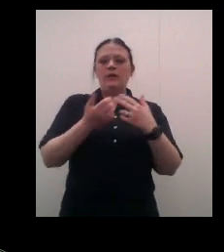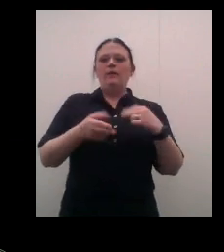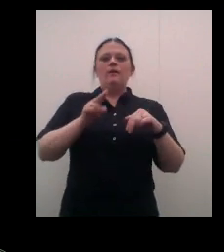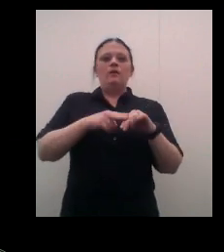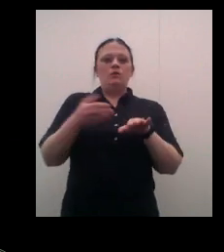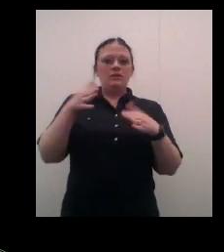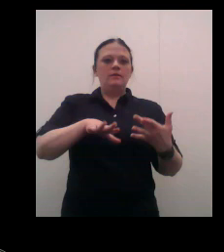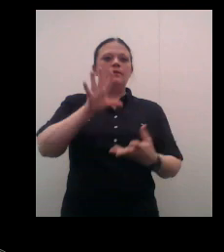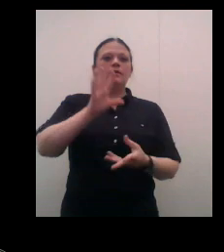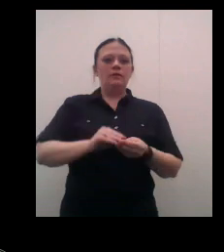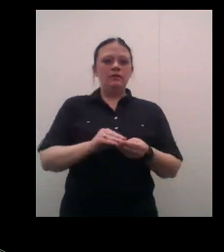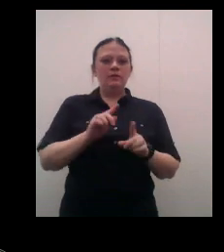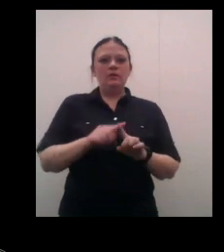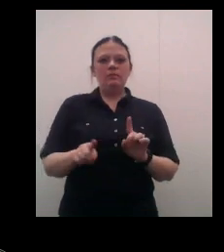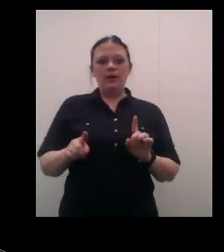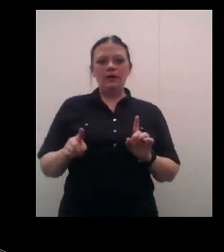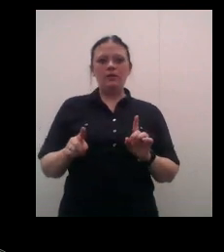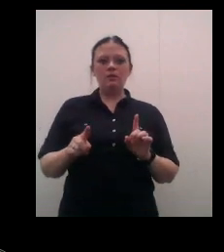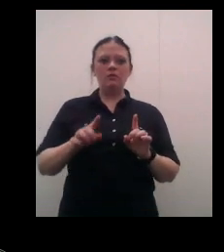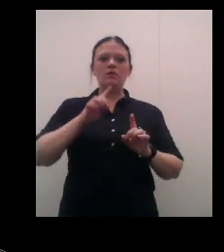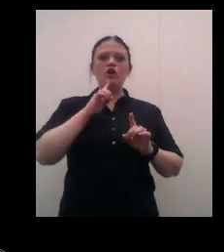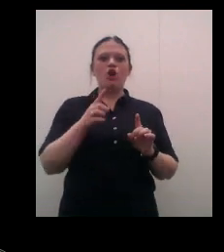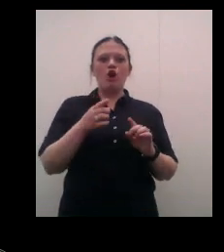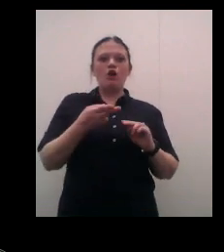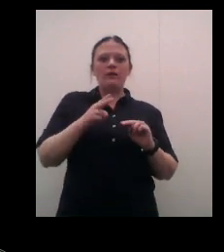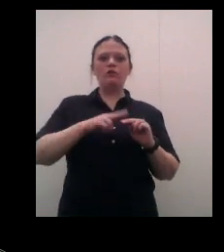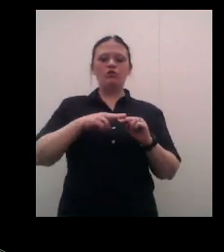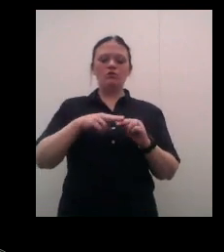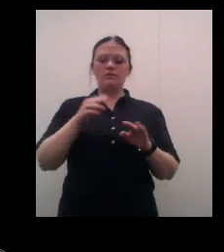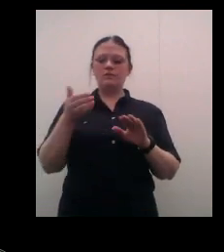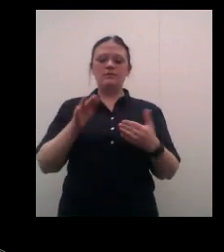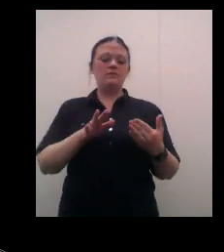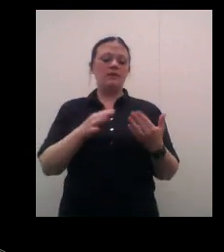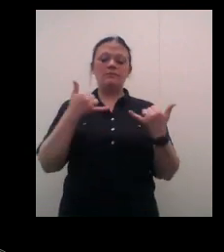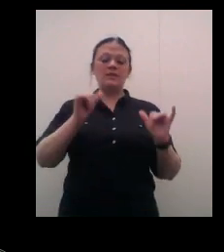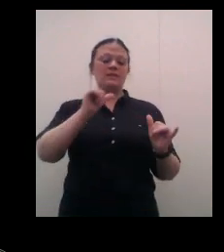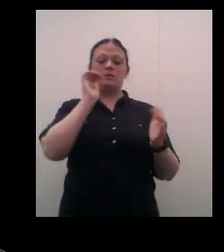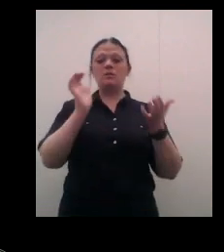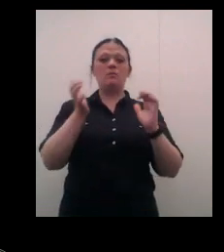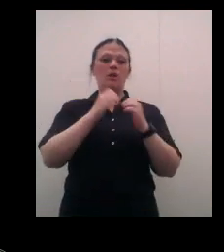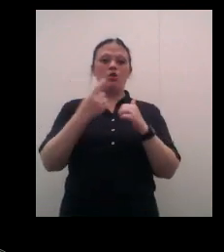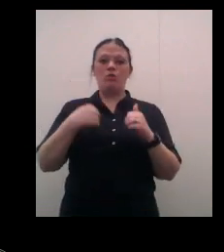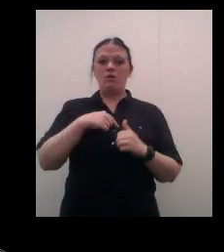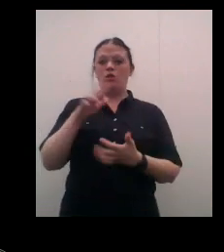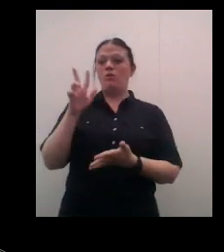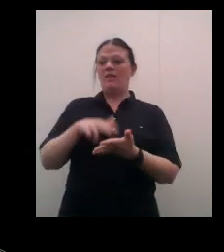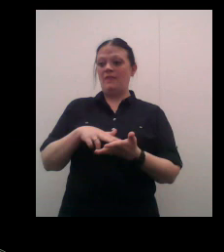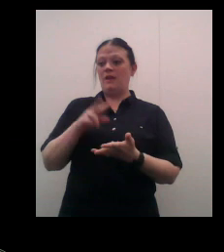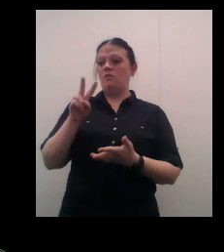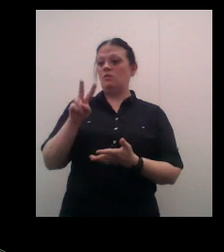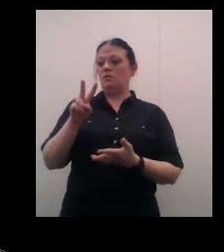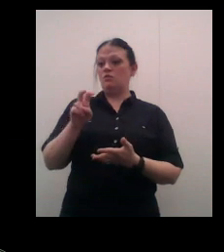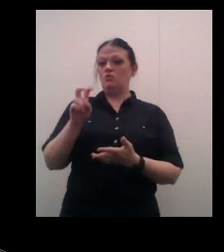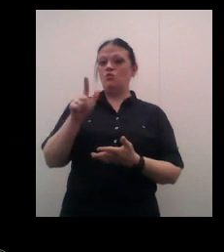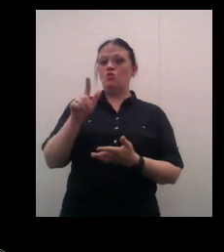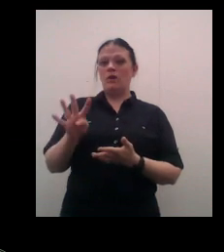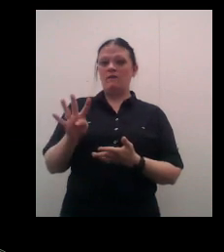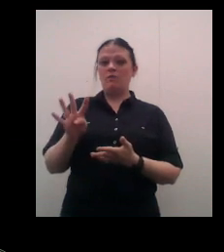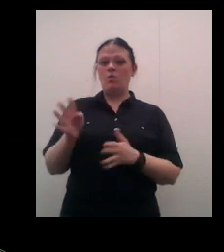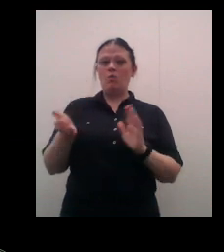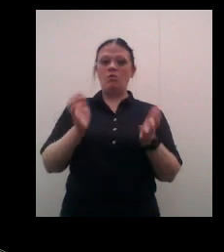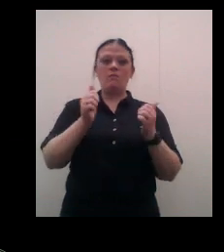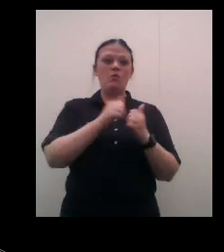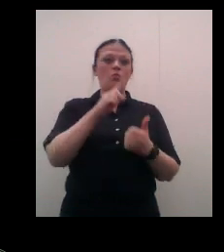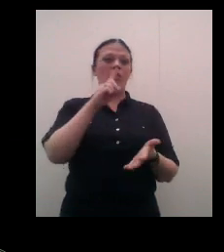totals. But there is increasing death totals there, but they still don't compare to us. We have 3,224 cases in Erie County as compared